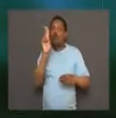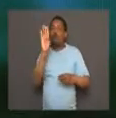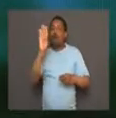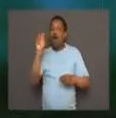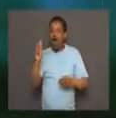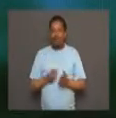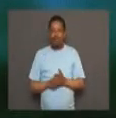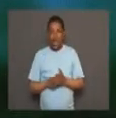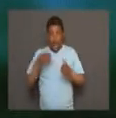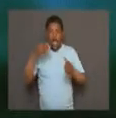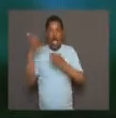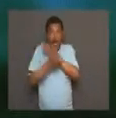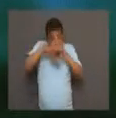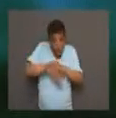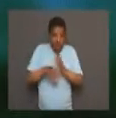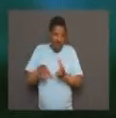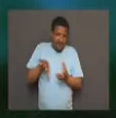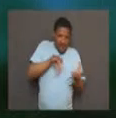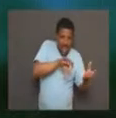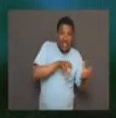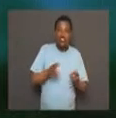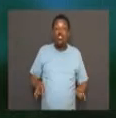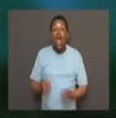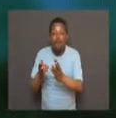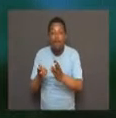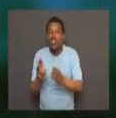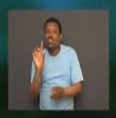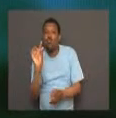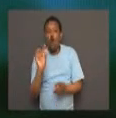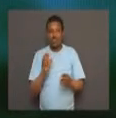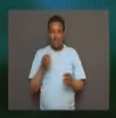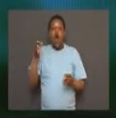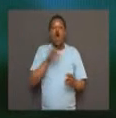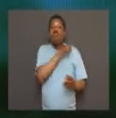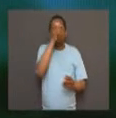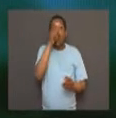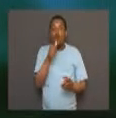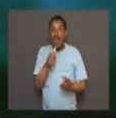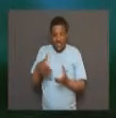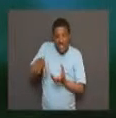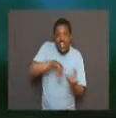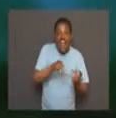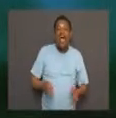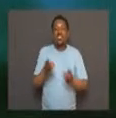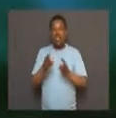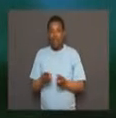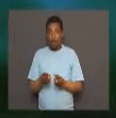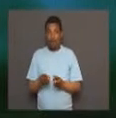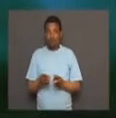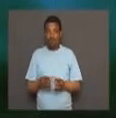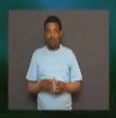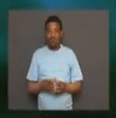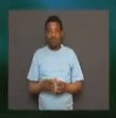Inland Drainage System is the smallest of Ethiopia's drainage